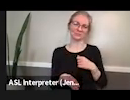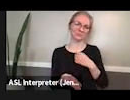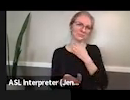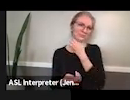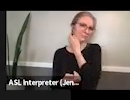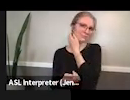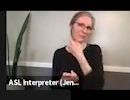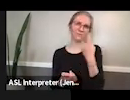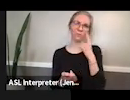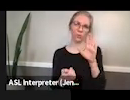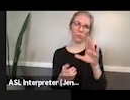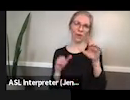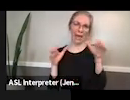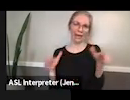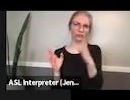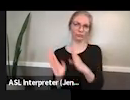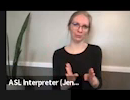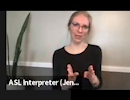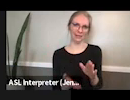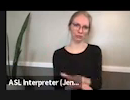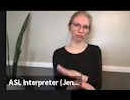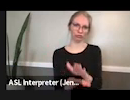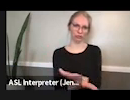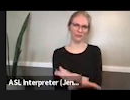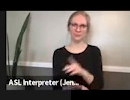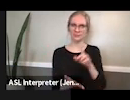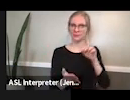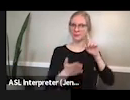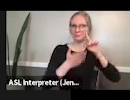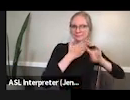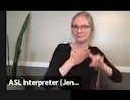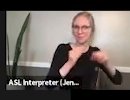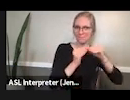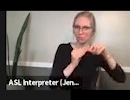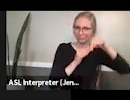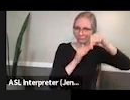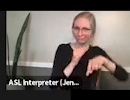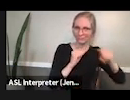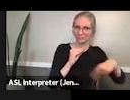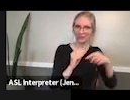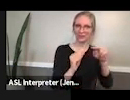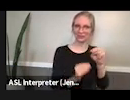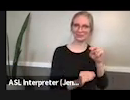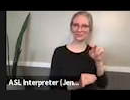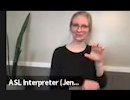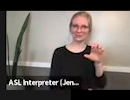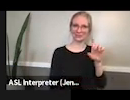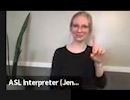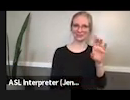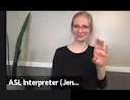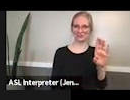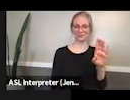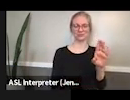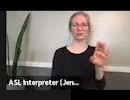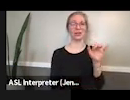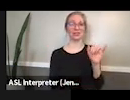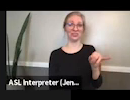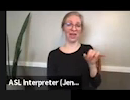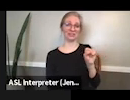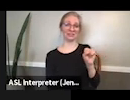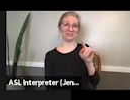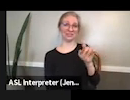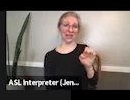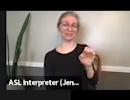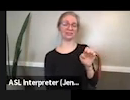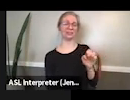action plan sheets, is to check out NCDB. It's a site with a lot of information, lots of resources.